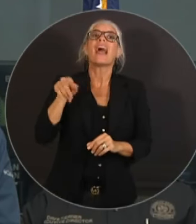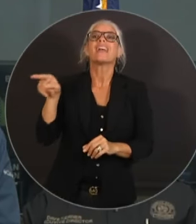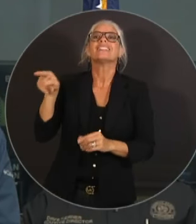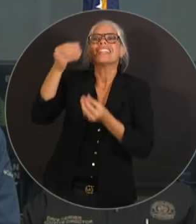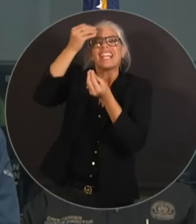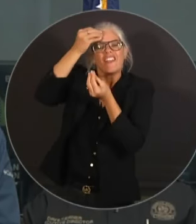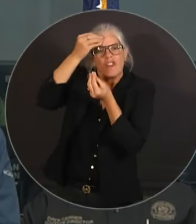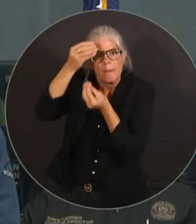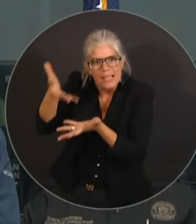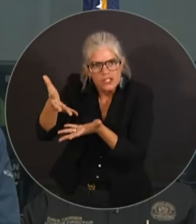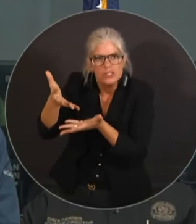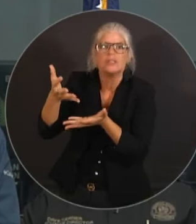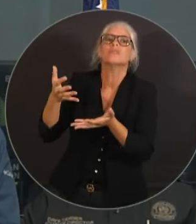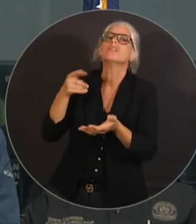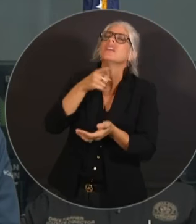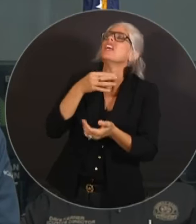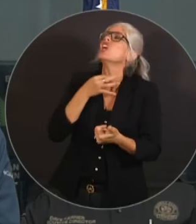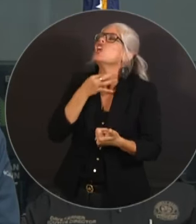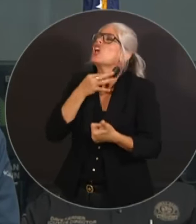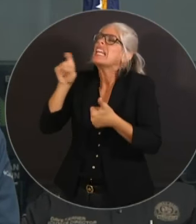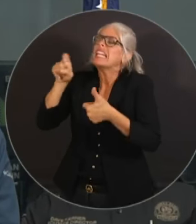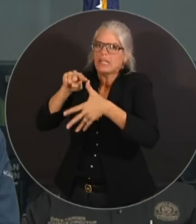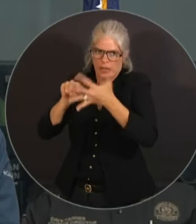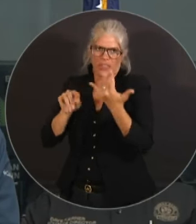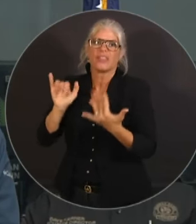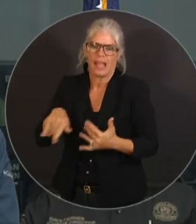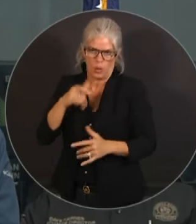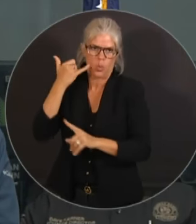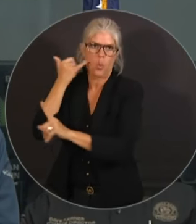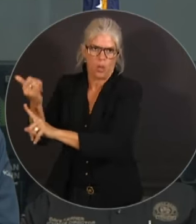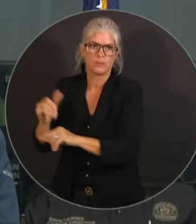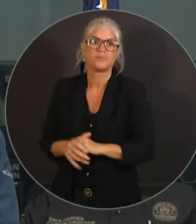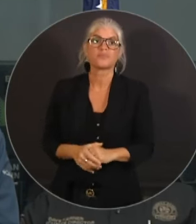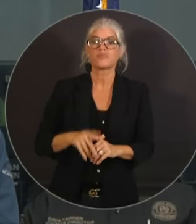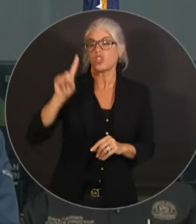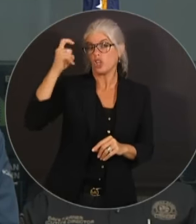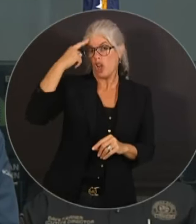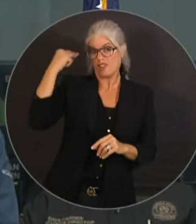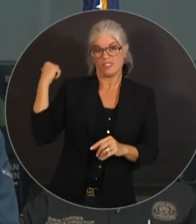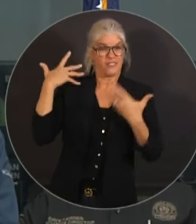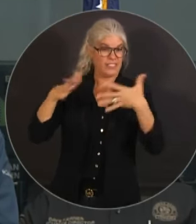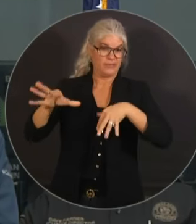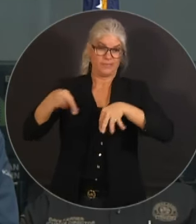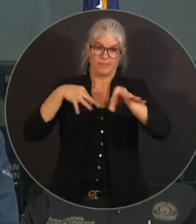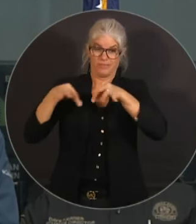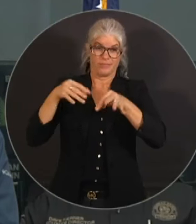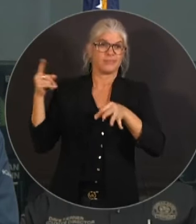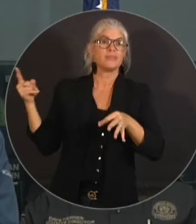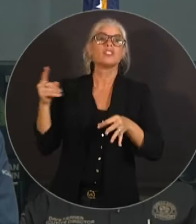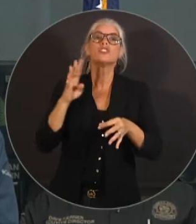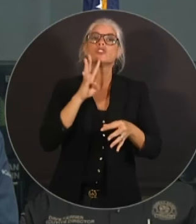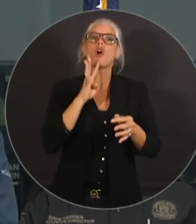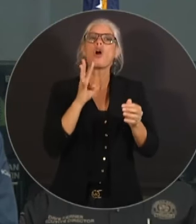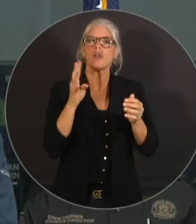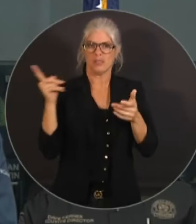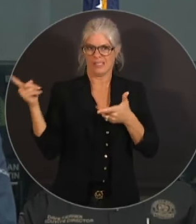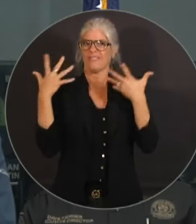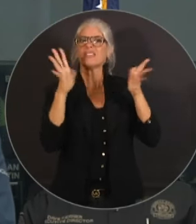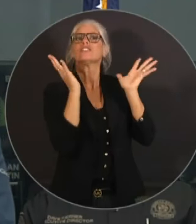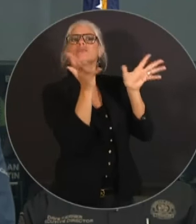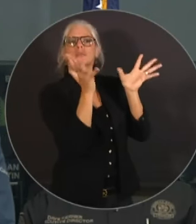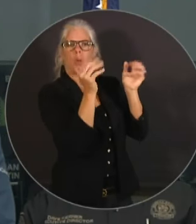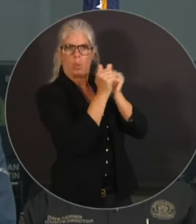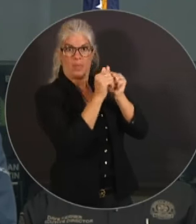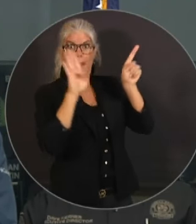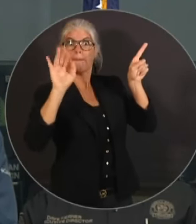line, general information. I know that the governor has alluded to the fact that he had a call with the President of the United States last night, who asked if